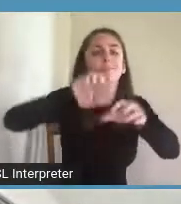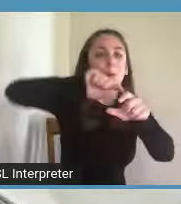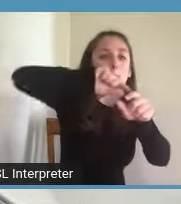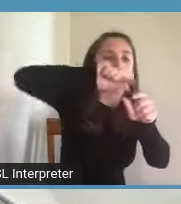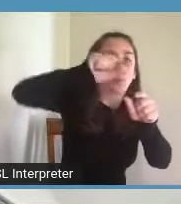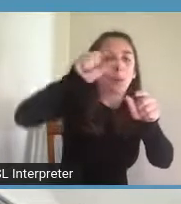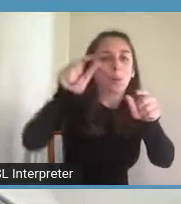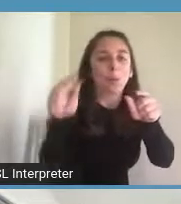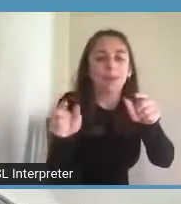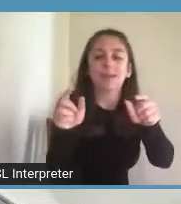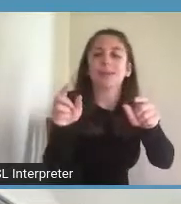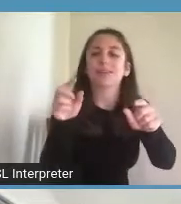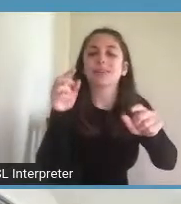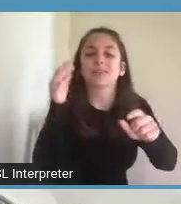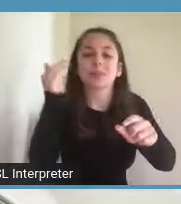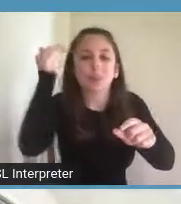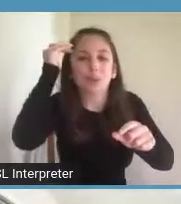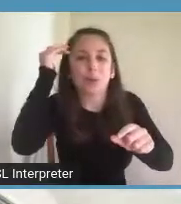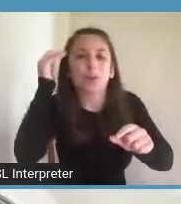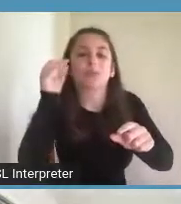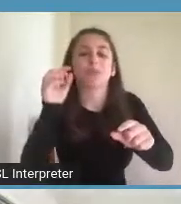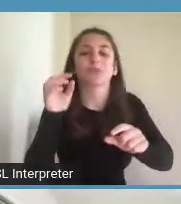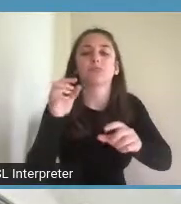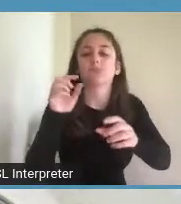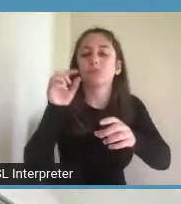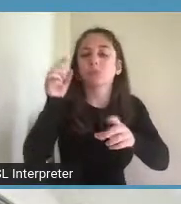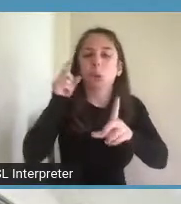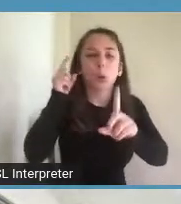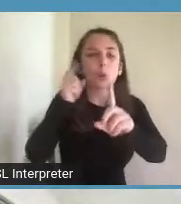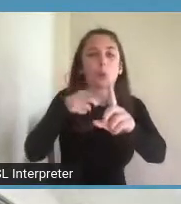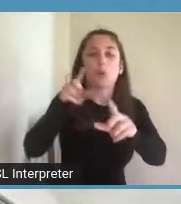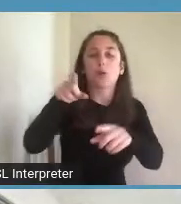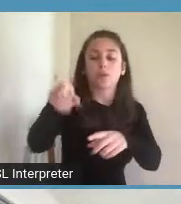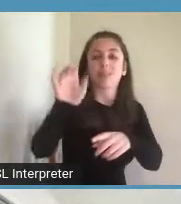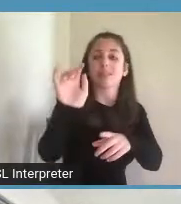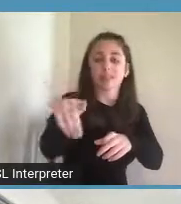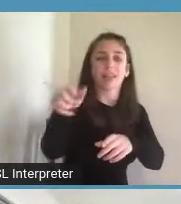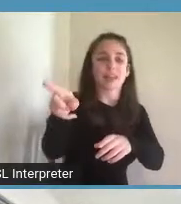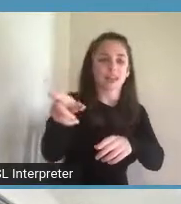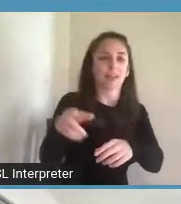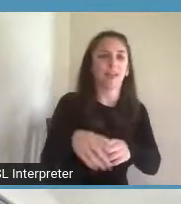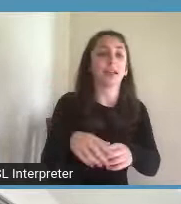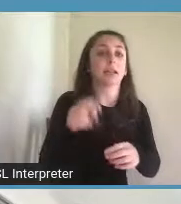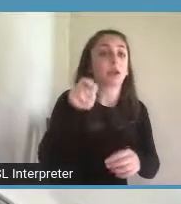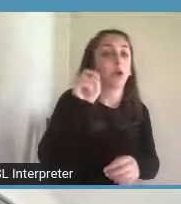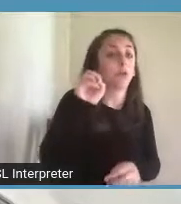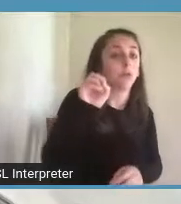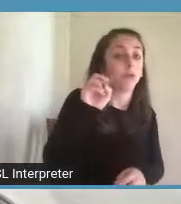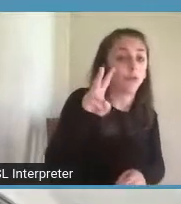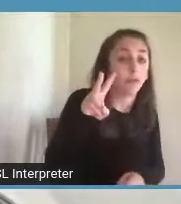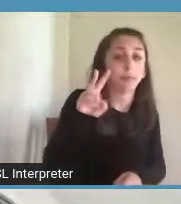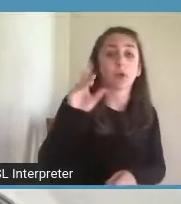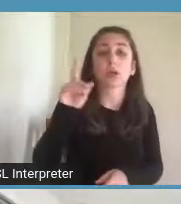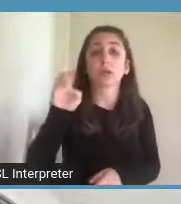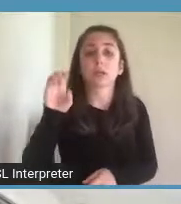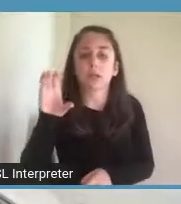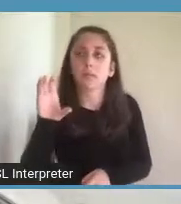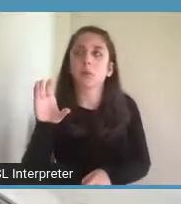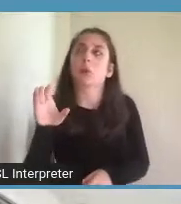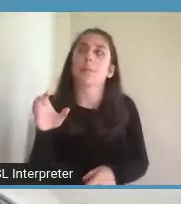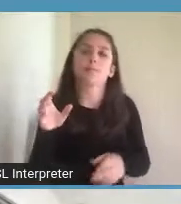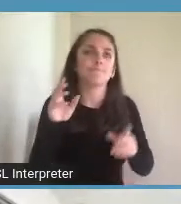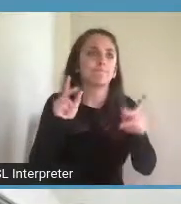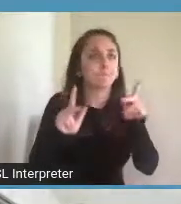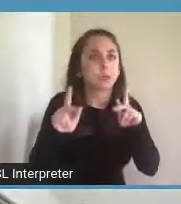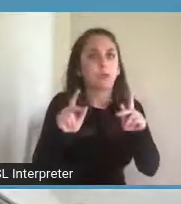arc is. We're not even halfway at our goal. The year's almost over. We know November and December are big shopping months, but it feels like we're not going to